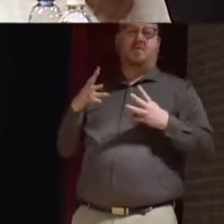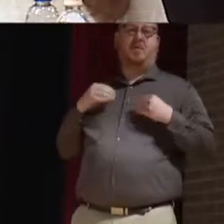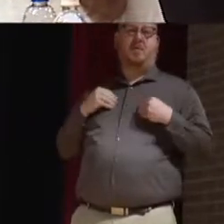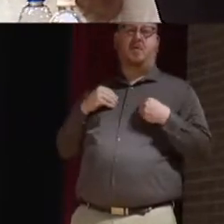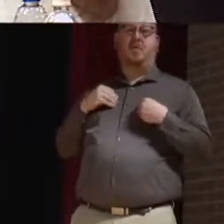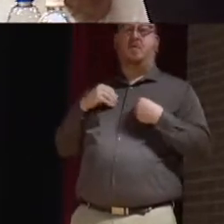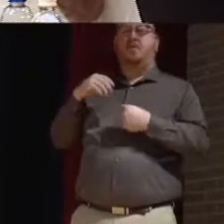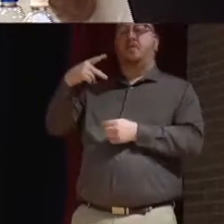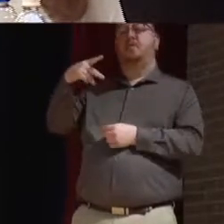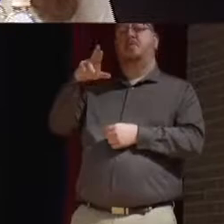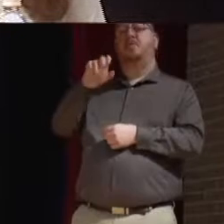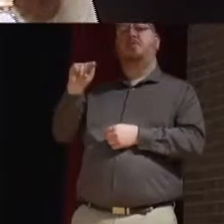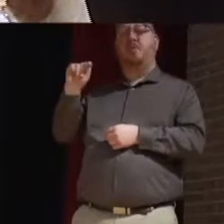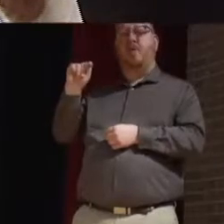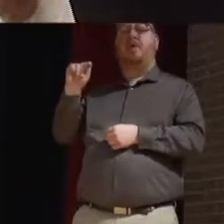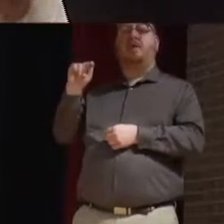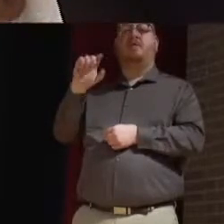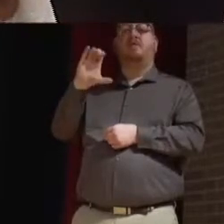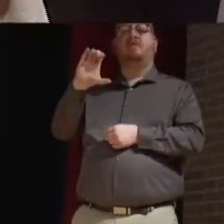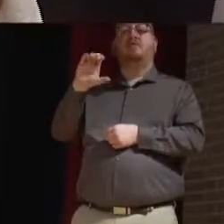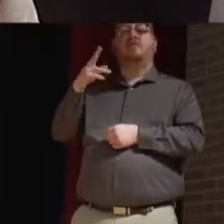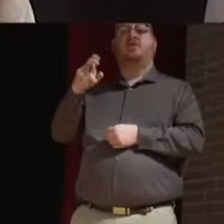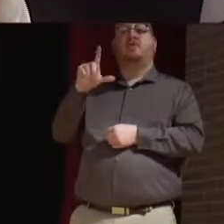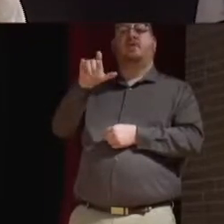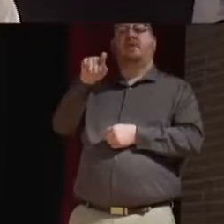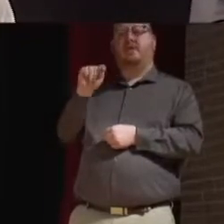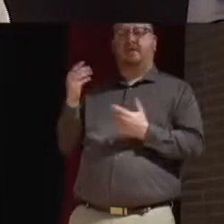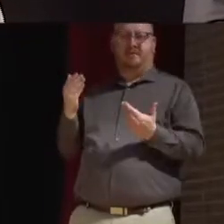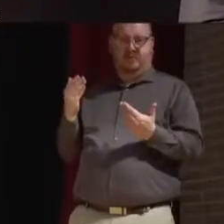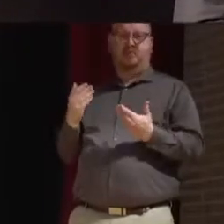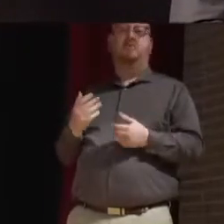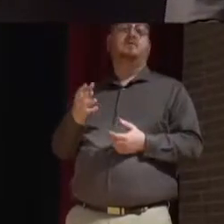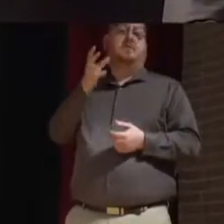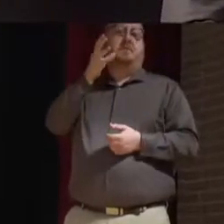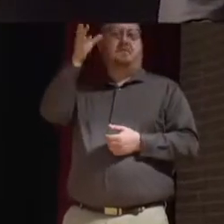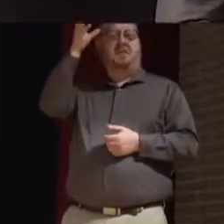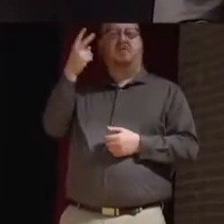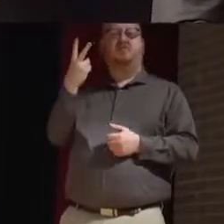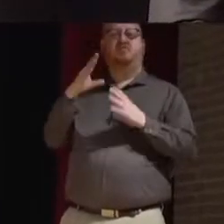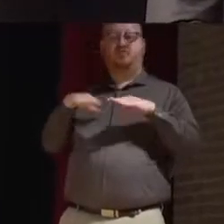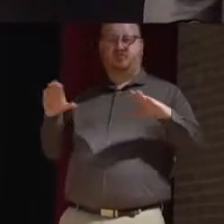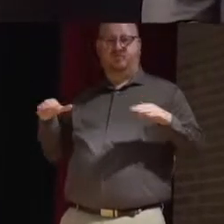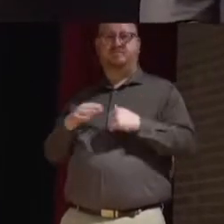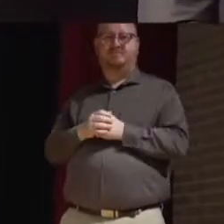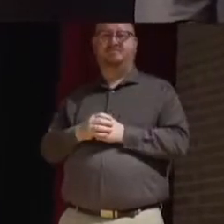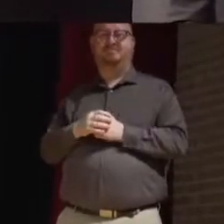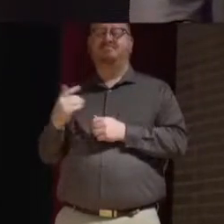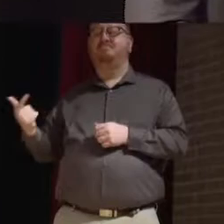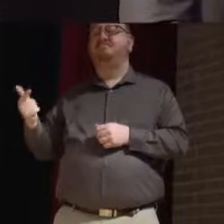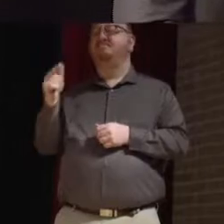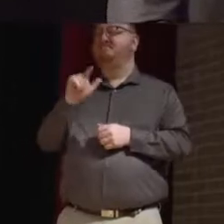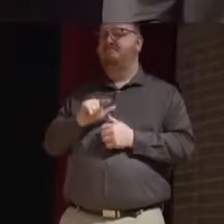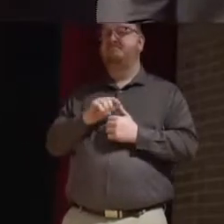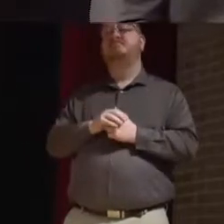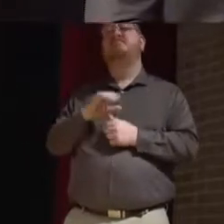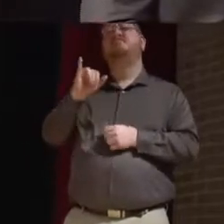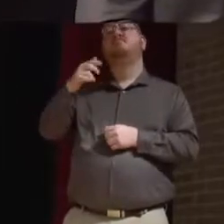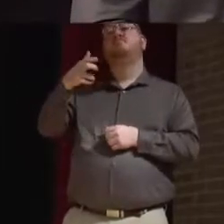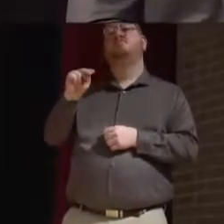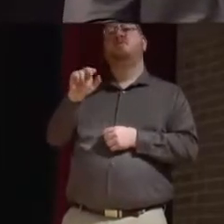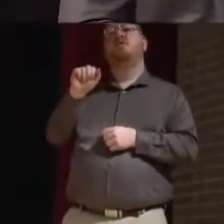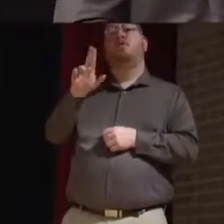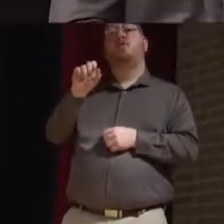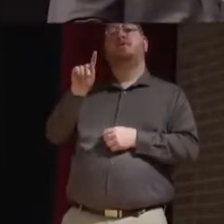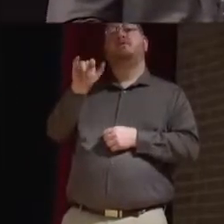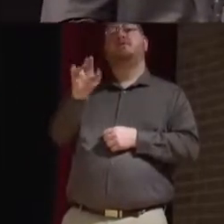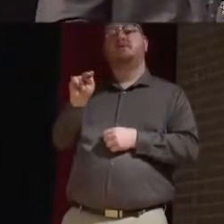Davison, parent of 2, and also a part of the Davison Community Fund. I'm John Austin. I'm a parent